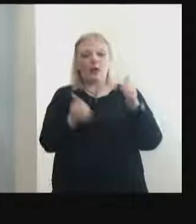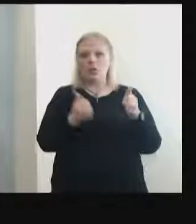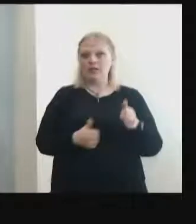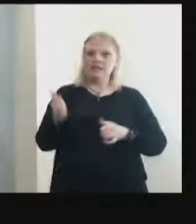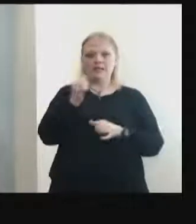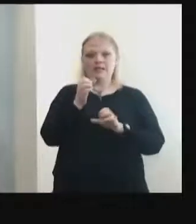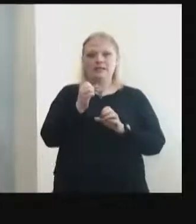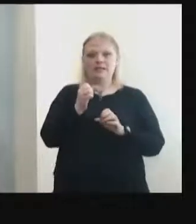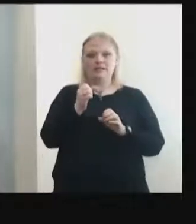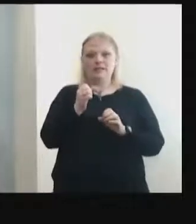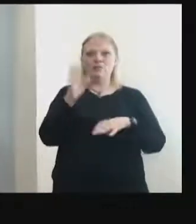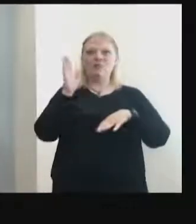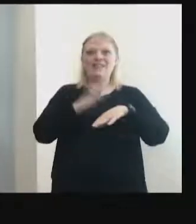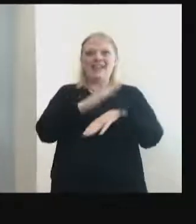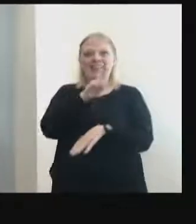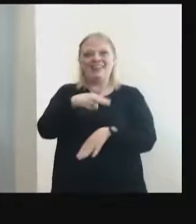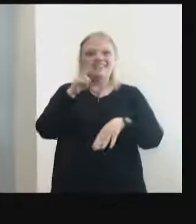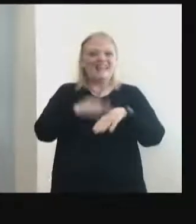national news this